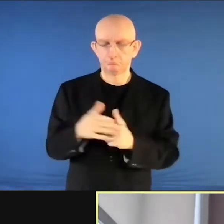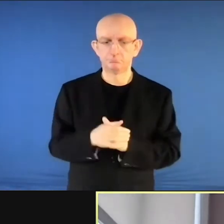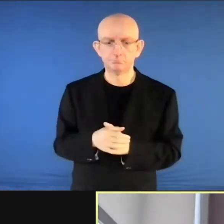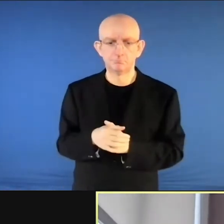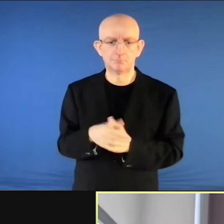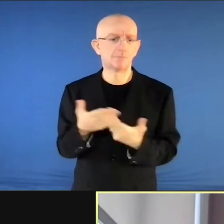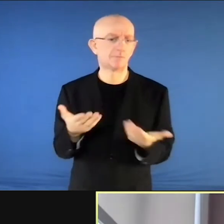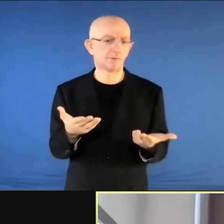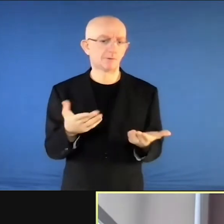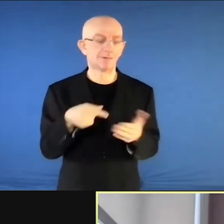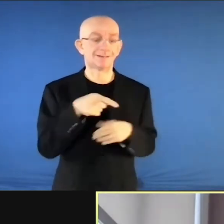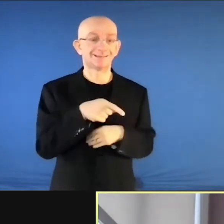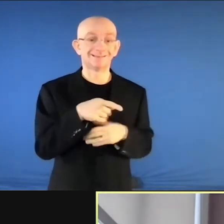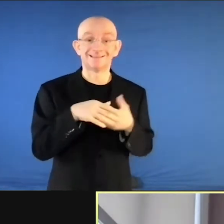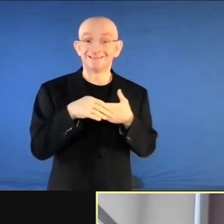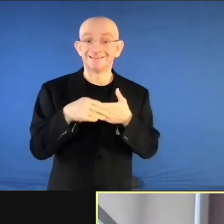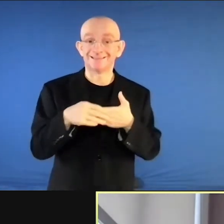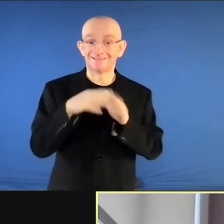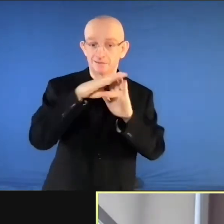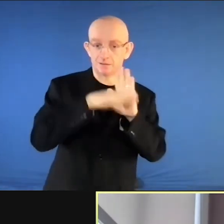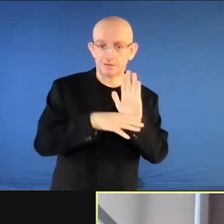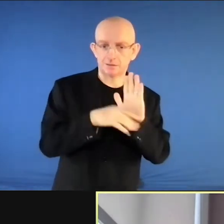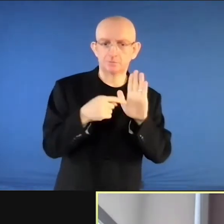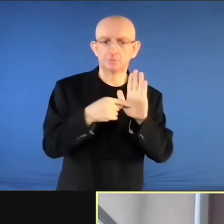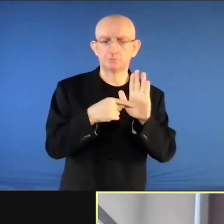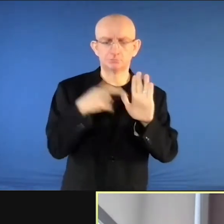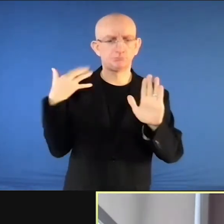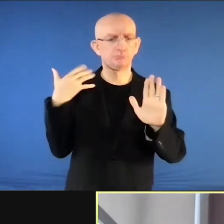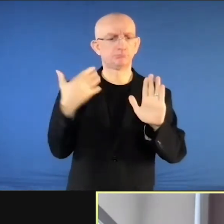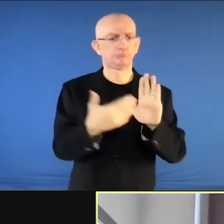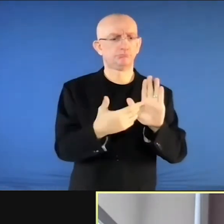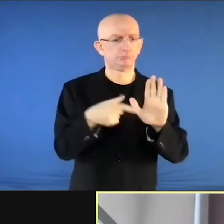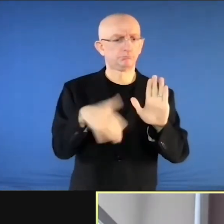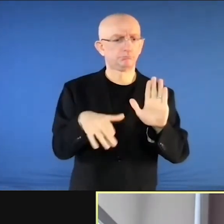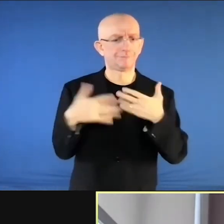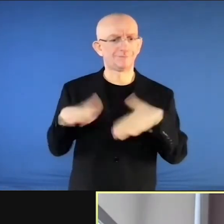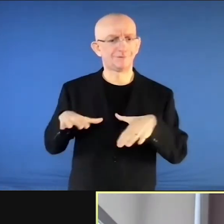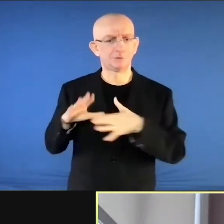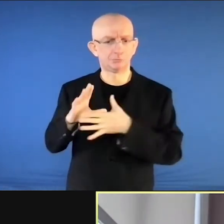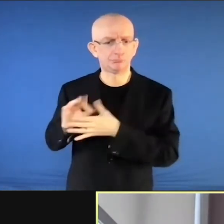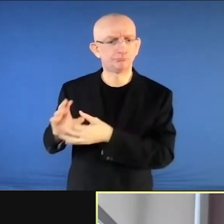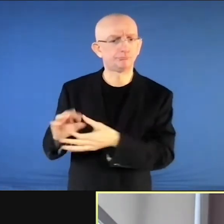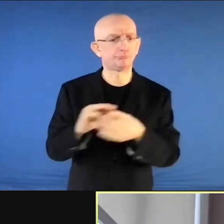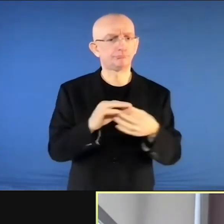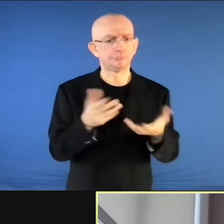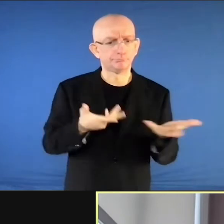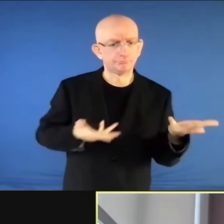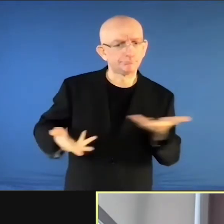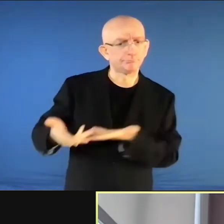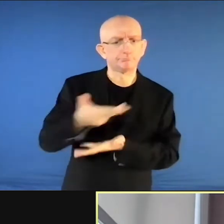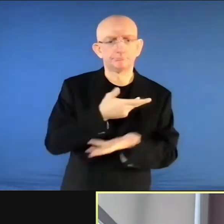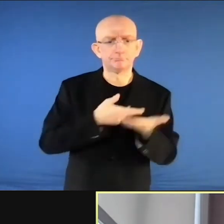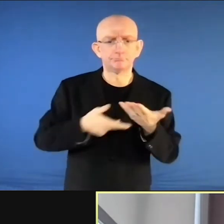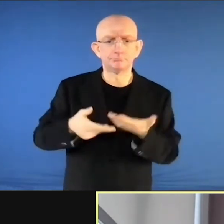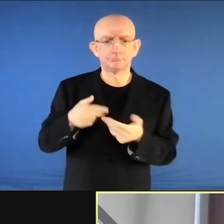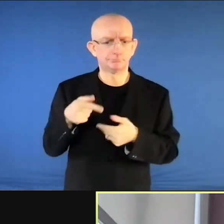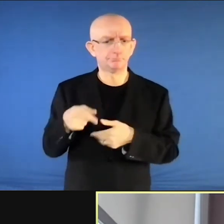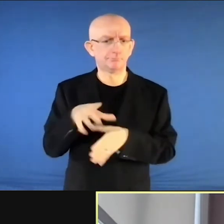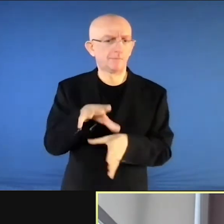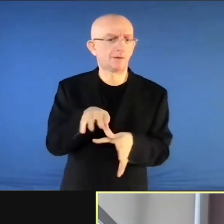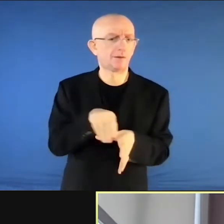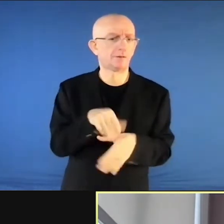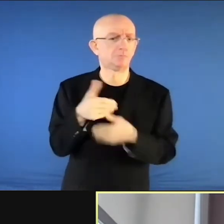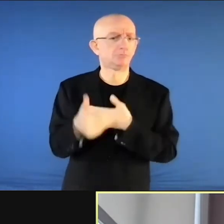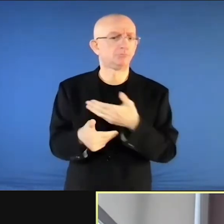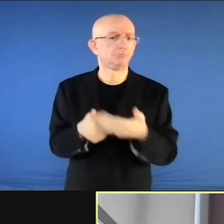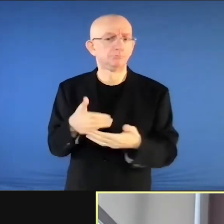pay tribute to the work and leadership of Dr. Christina Clark-Kazak, who is currently president